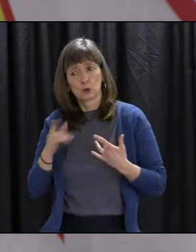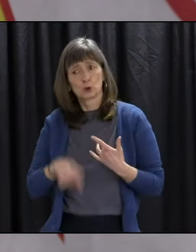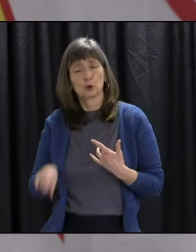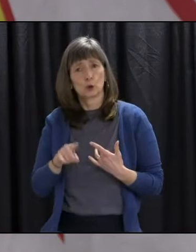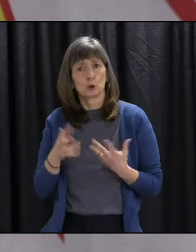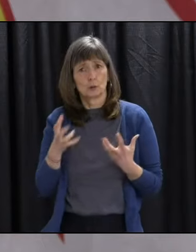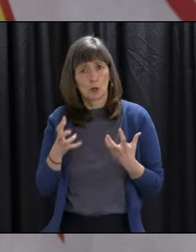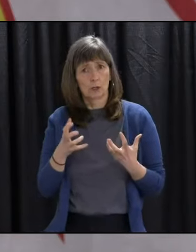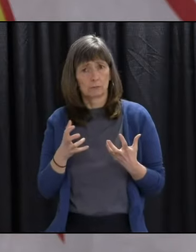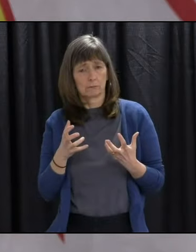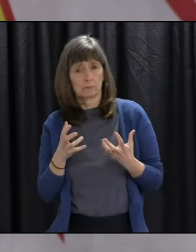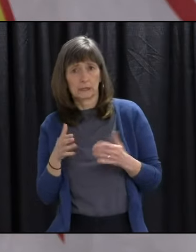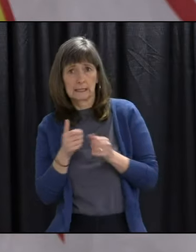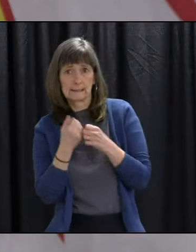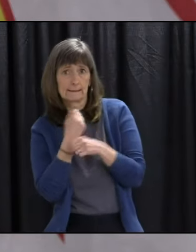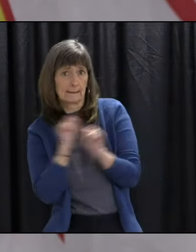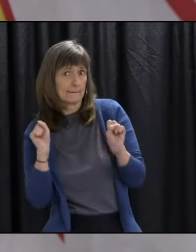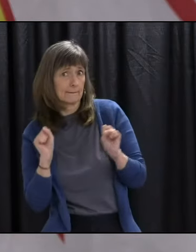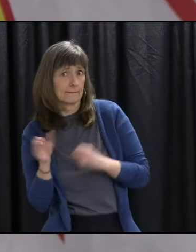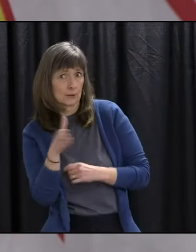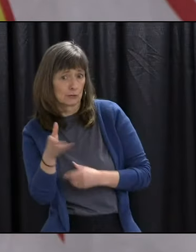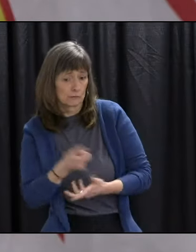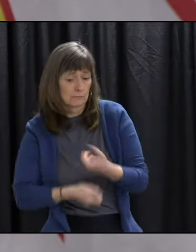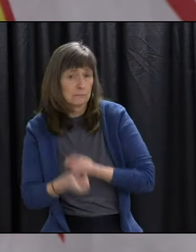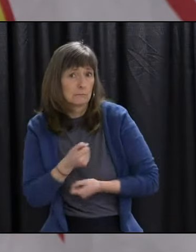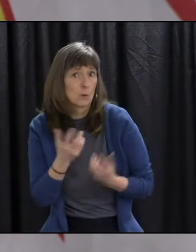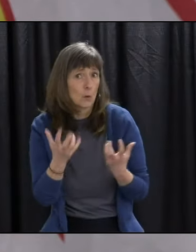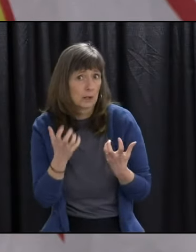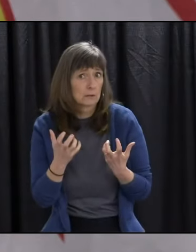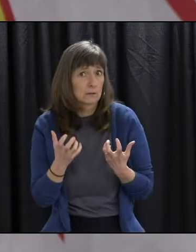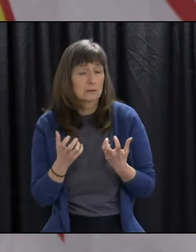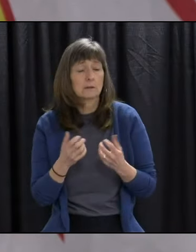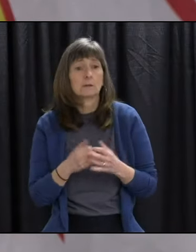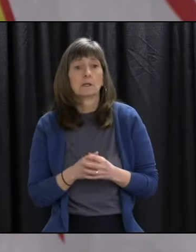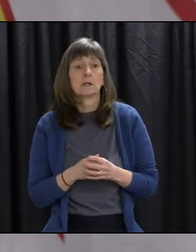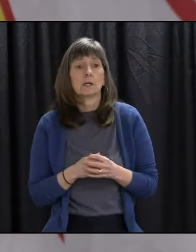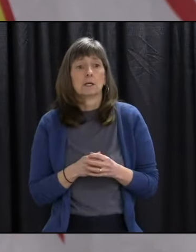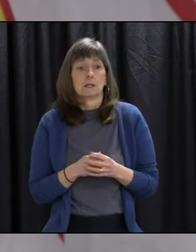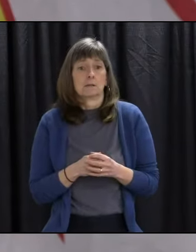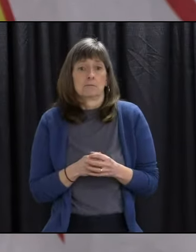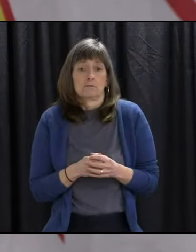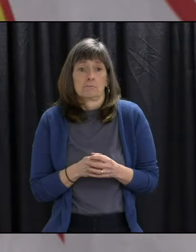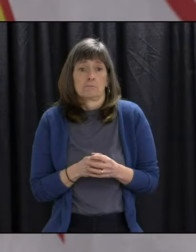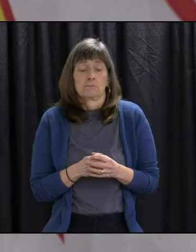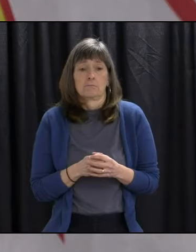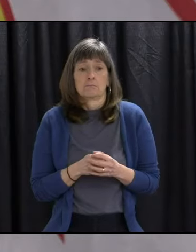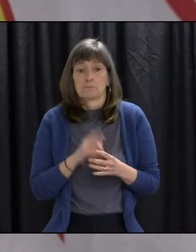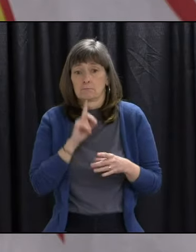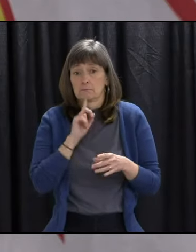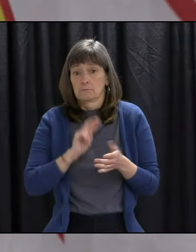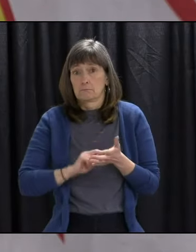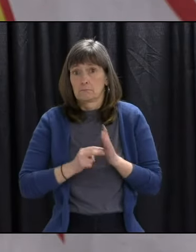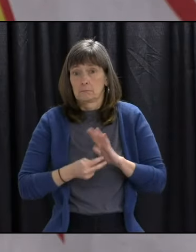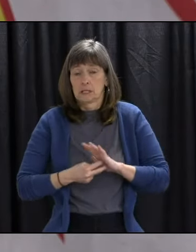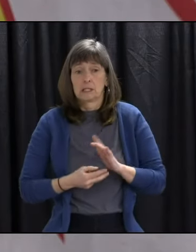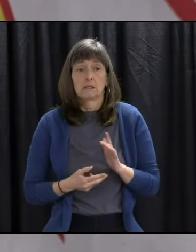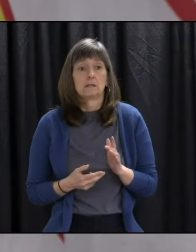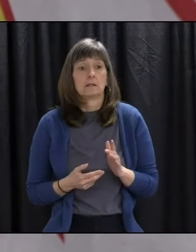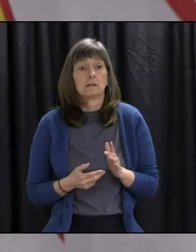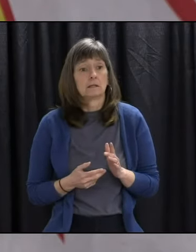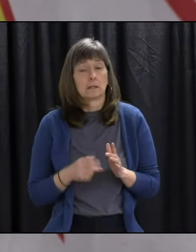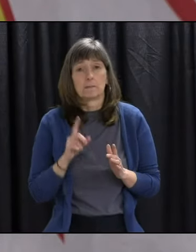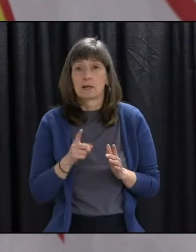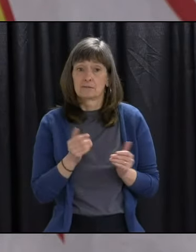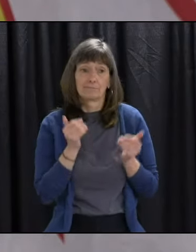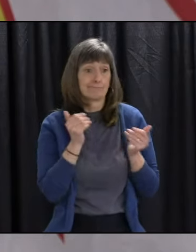And of course, for us with the guidelines that are in place, it's incumbent that any fishery to proceed would have to be able to do so in a